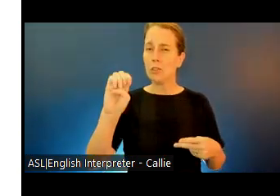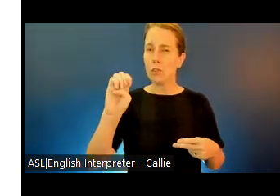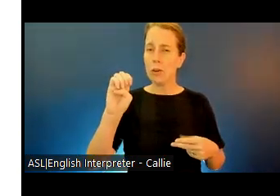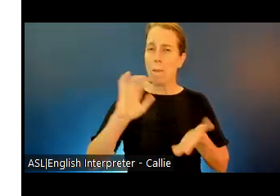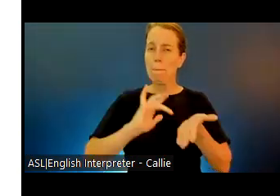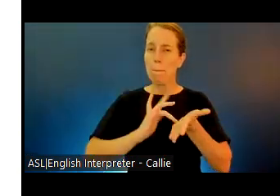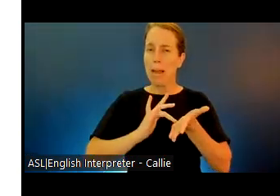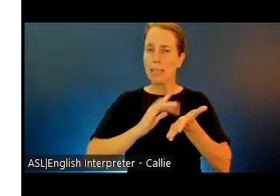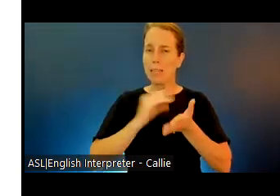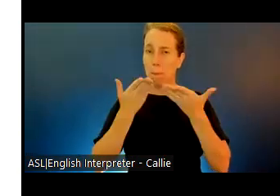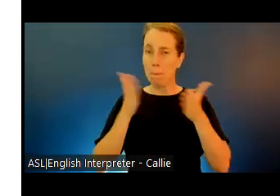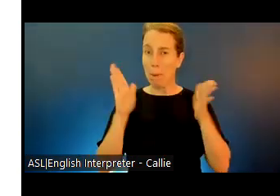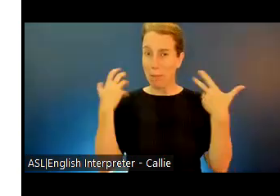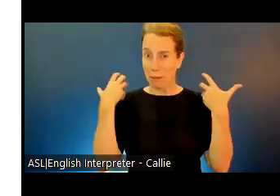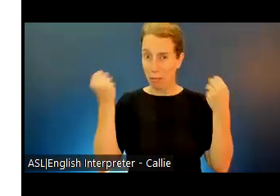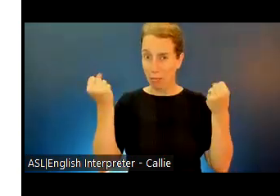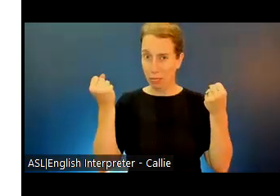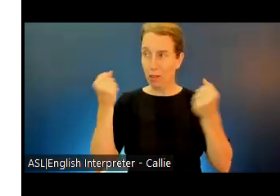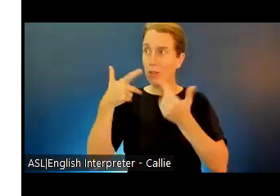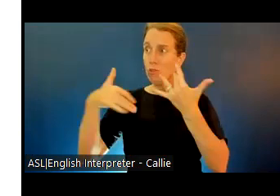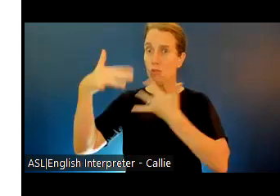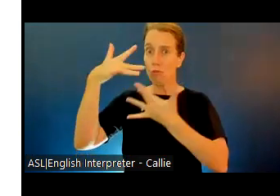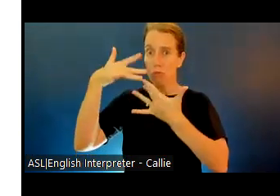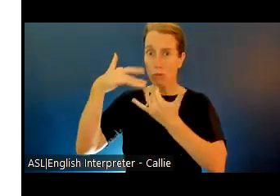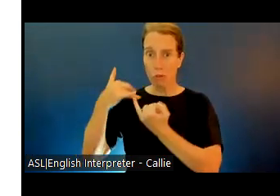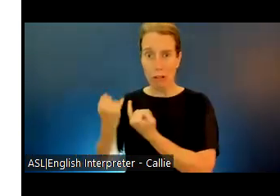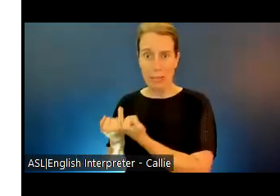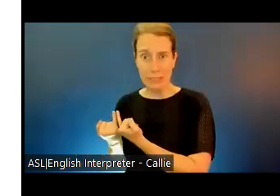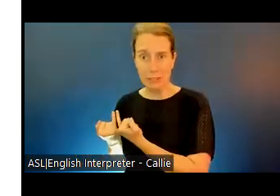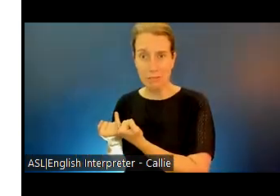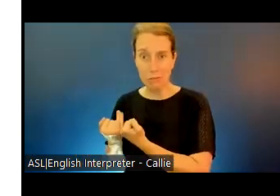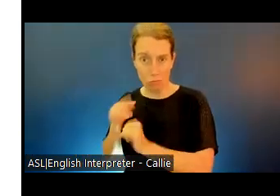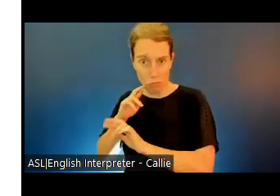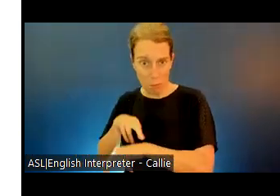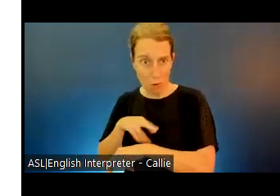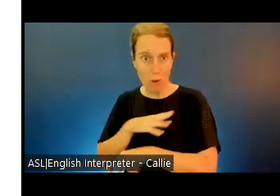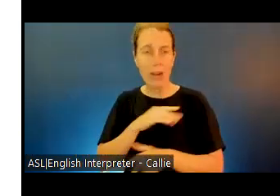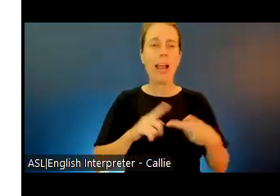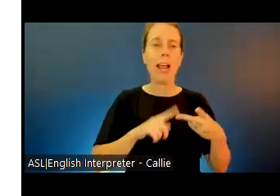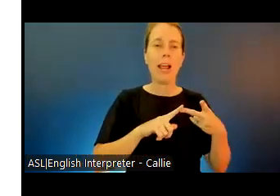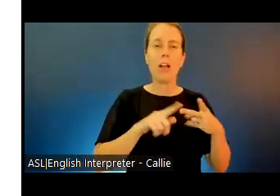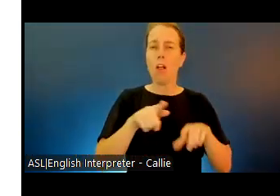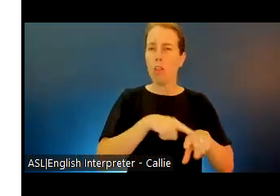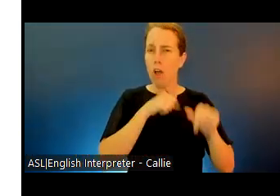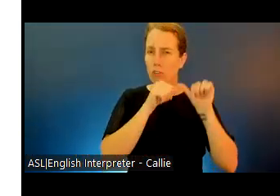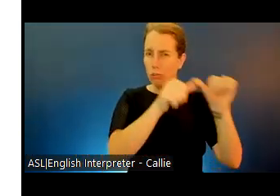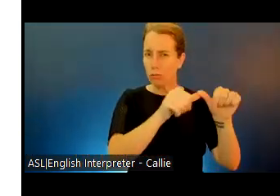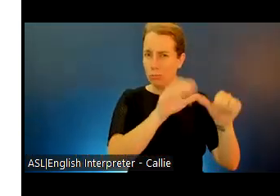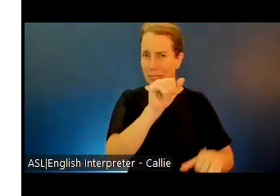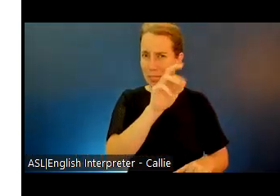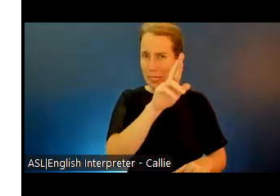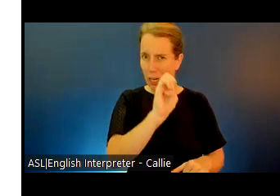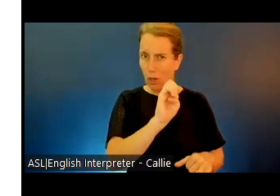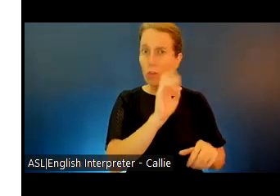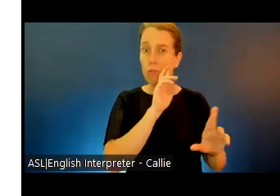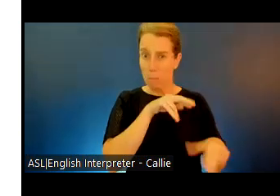report and also their long-term care report, which AARP supported both. And you can find the recommendations and findings